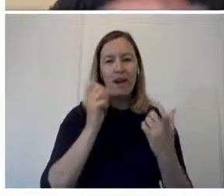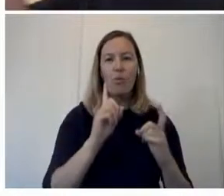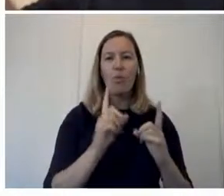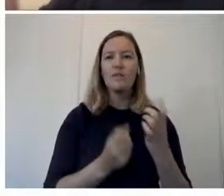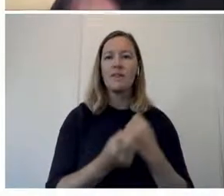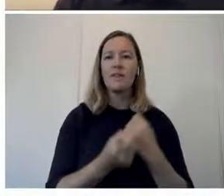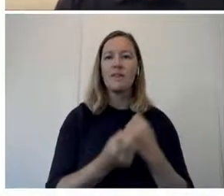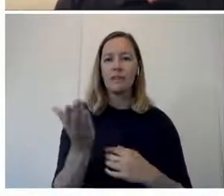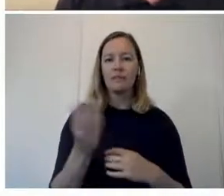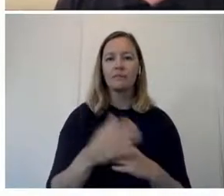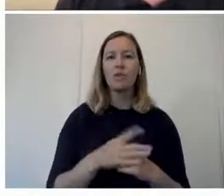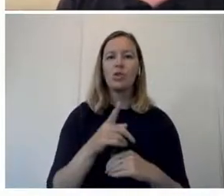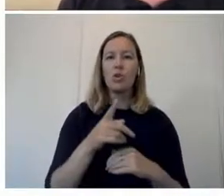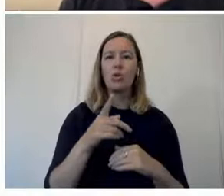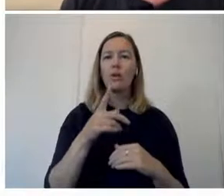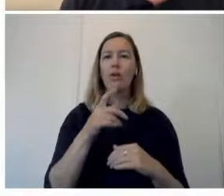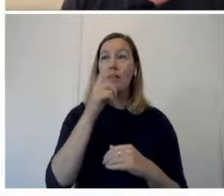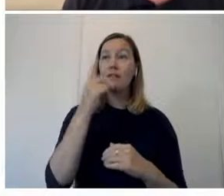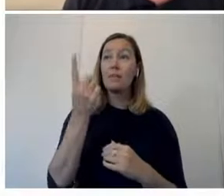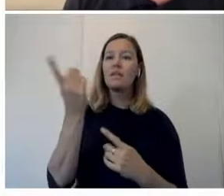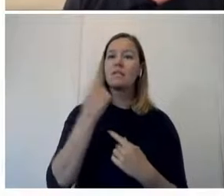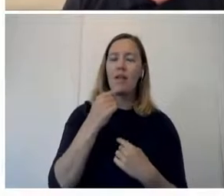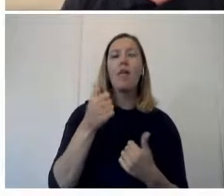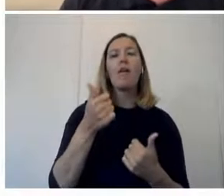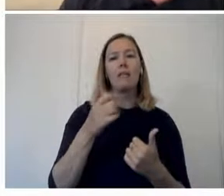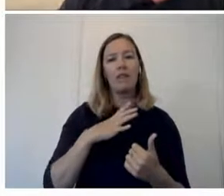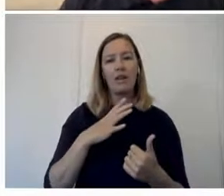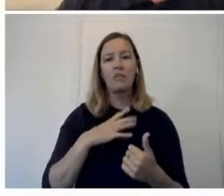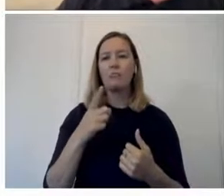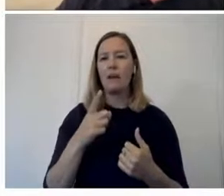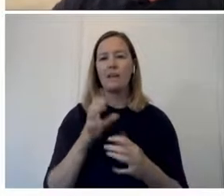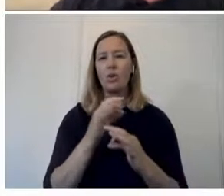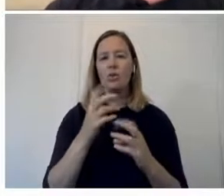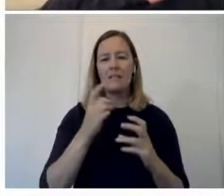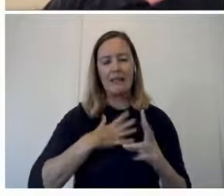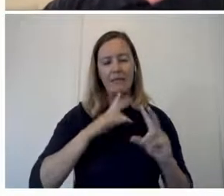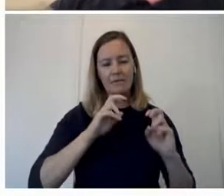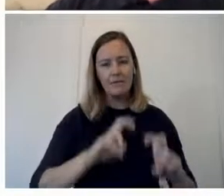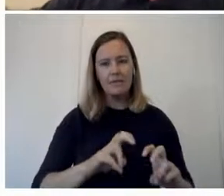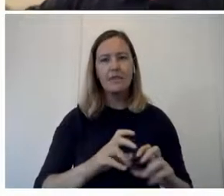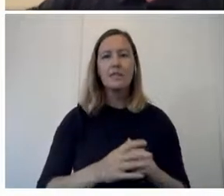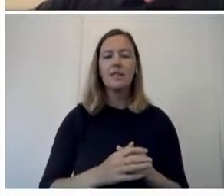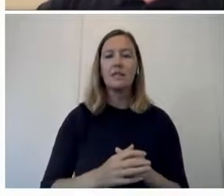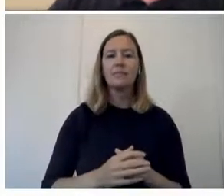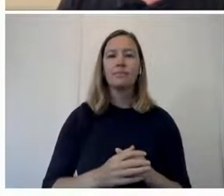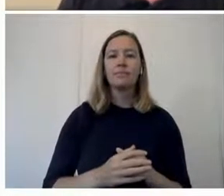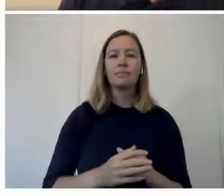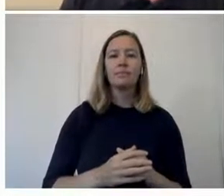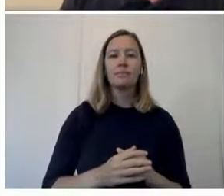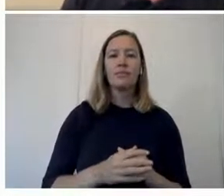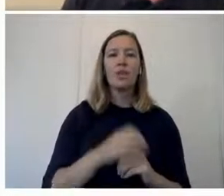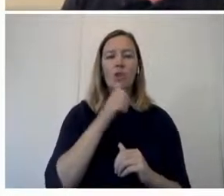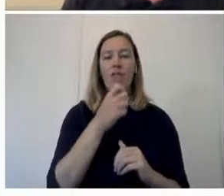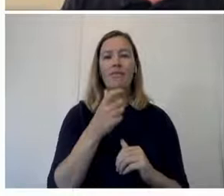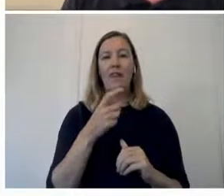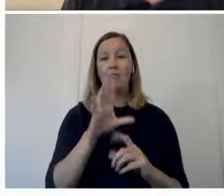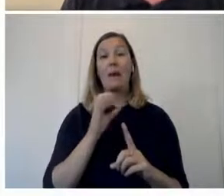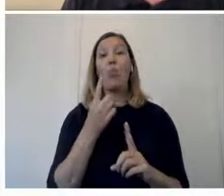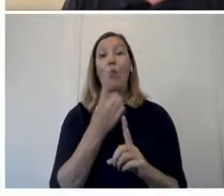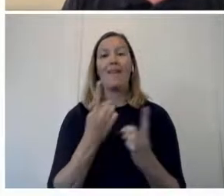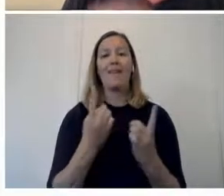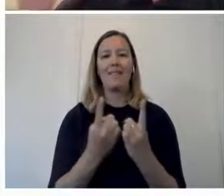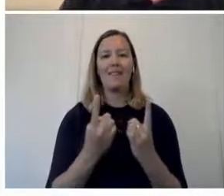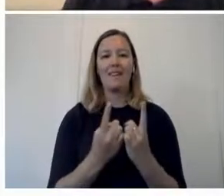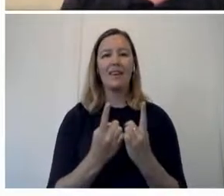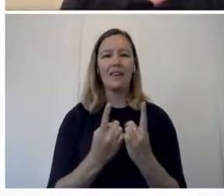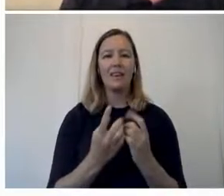it's everywhere. So it's, you know, it's got to be on the radar. And it's almost like, if I'm only going to do one thing, what would be the one thing? So there's no point sending them a brochure